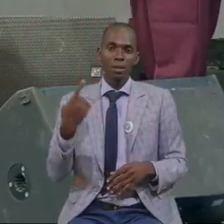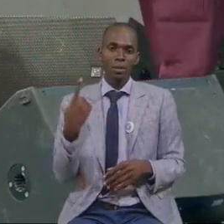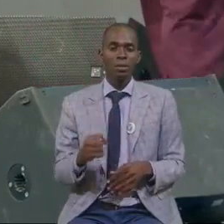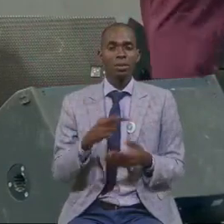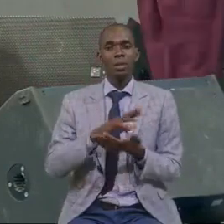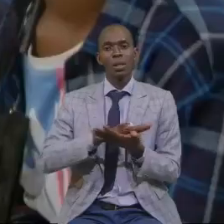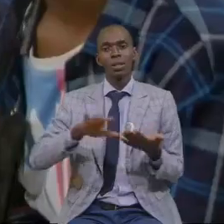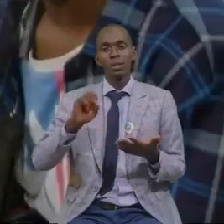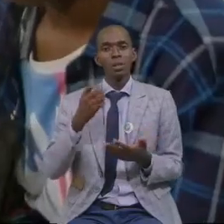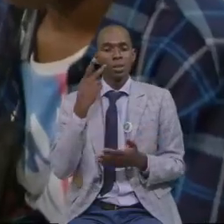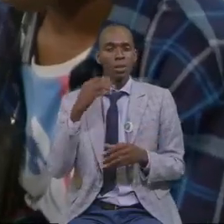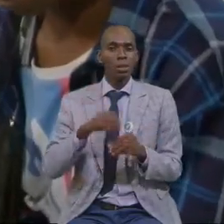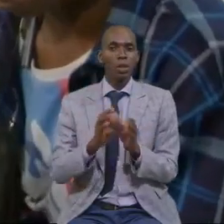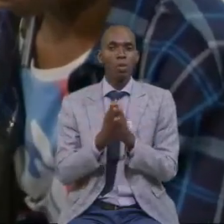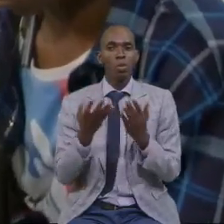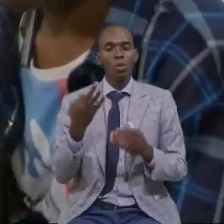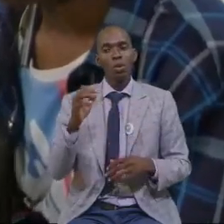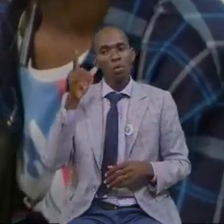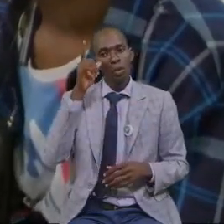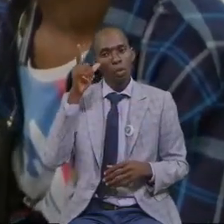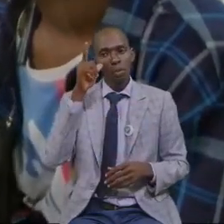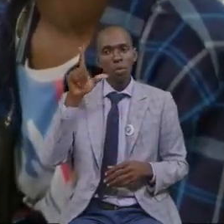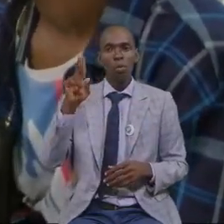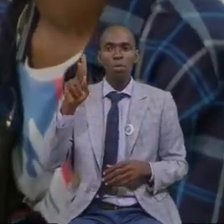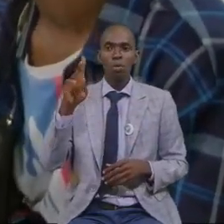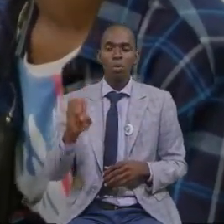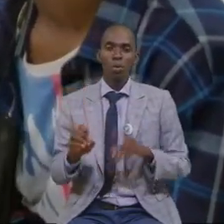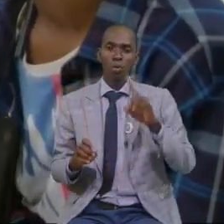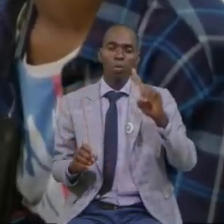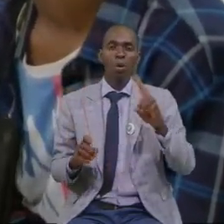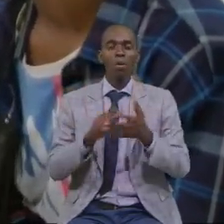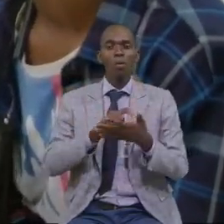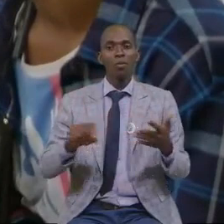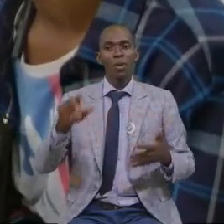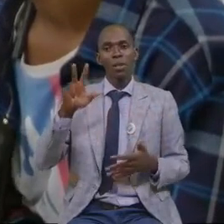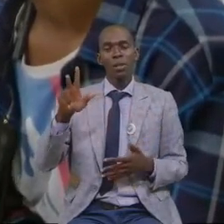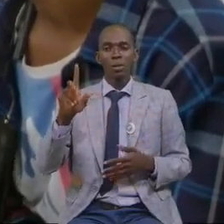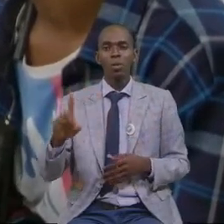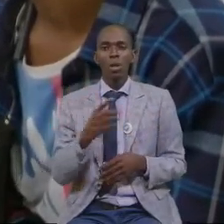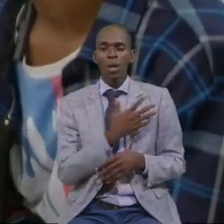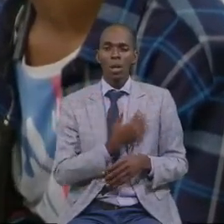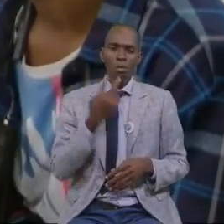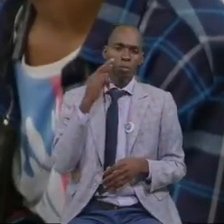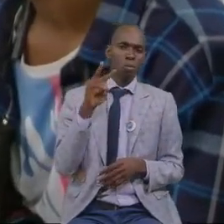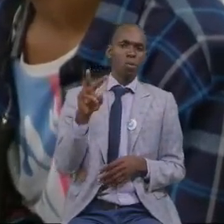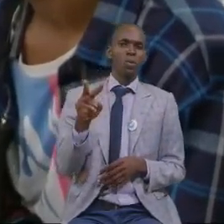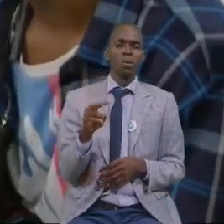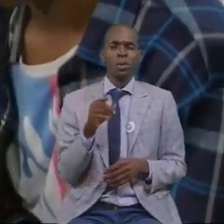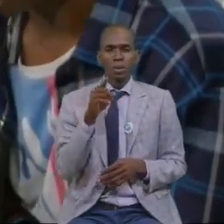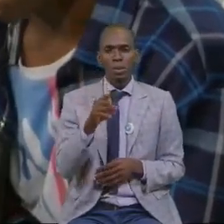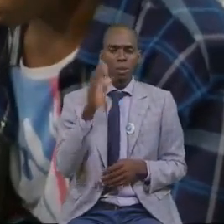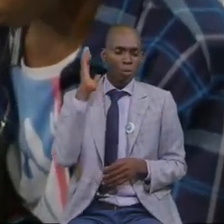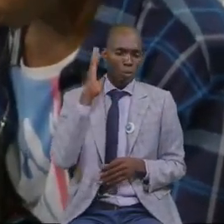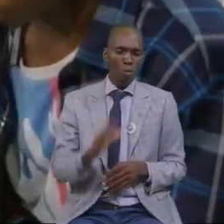chapter 1. In Luke chapter 1, reading from verse 31, and behold, thou shalt